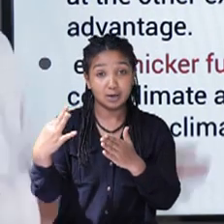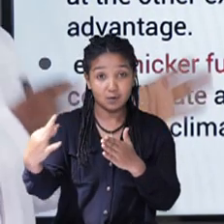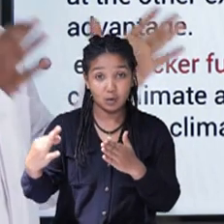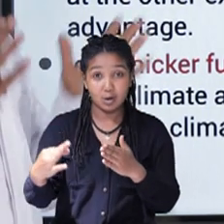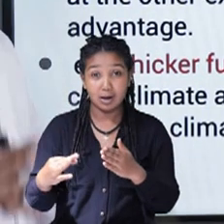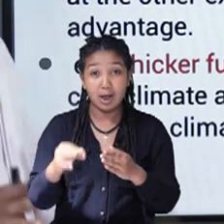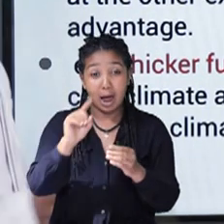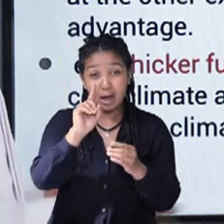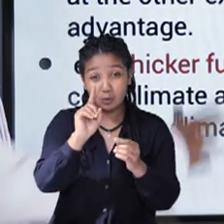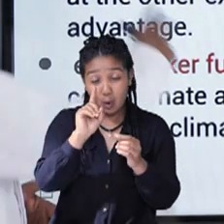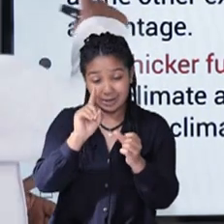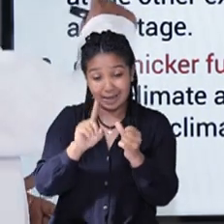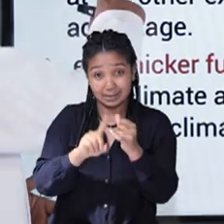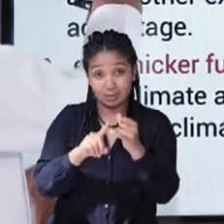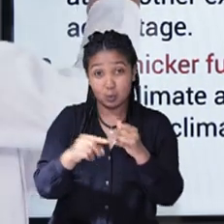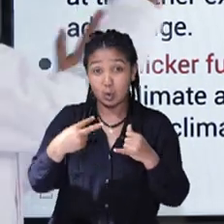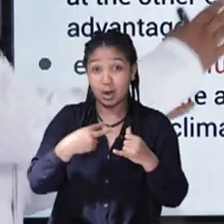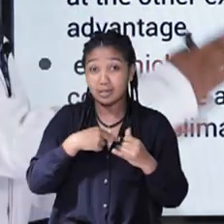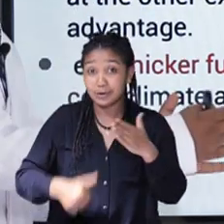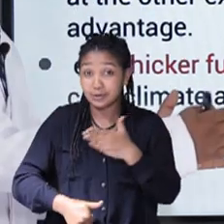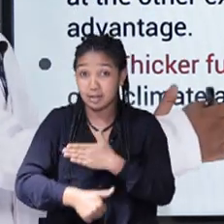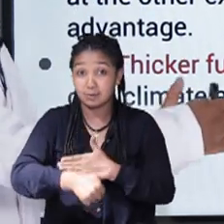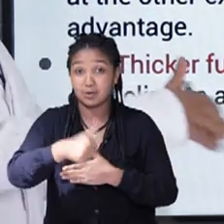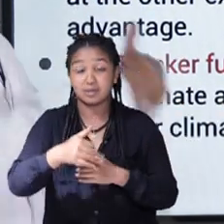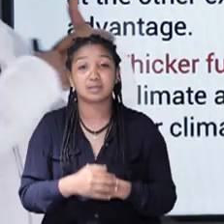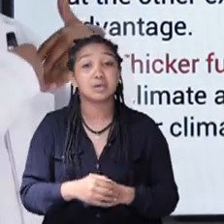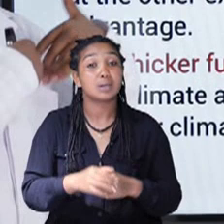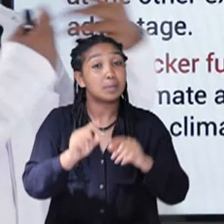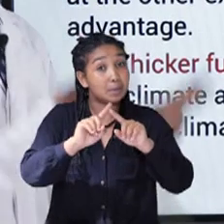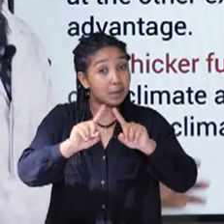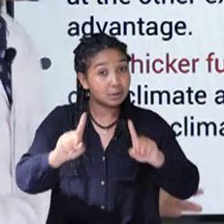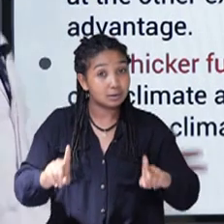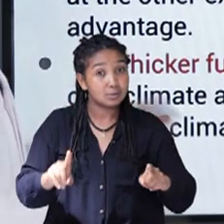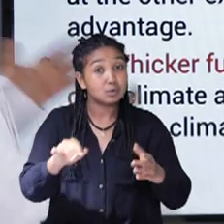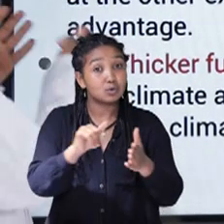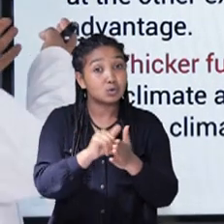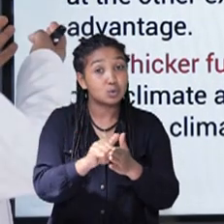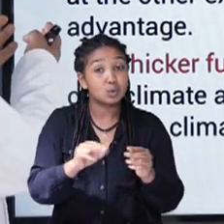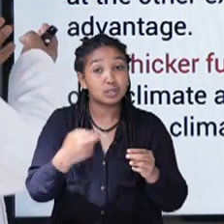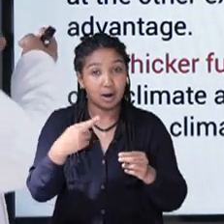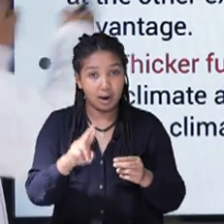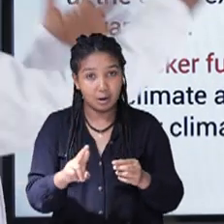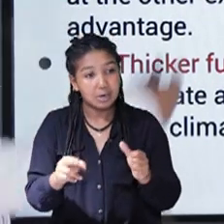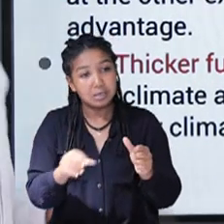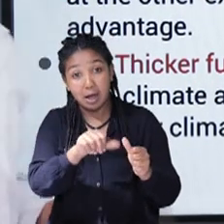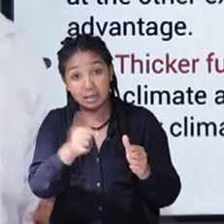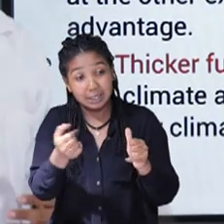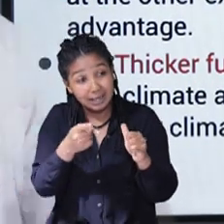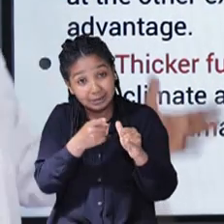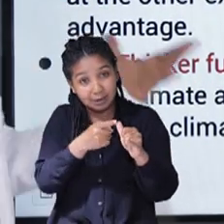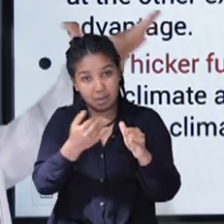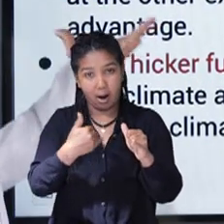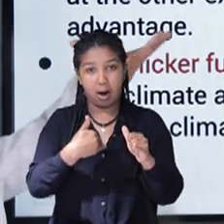individuals at one extreme could have a disadvantage, whereas those which are at the other